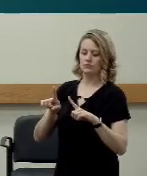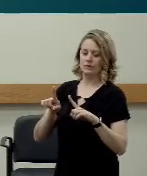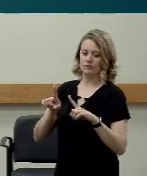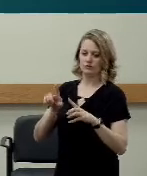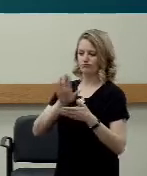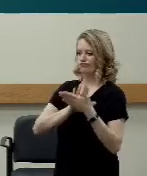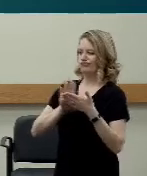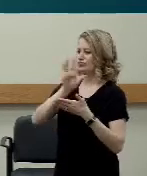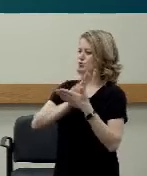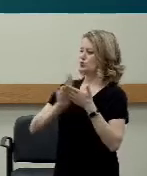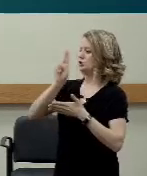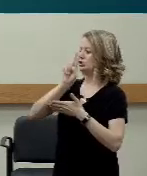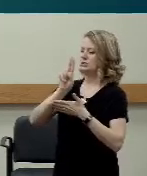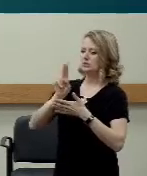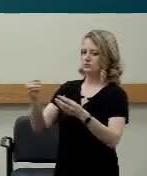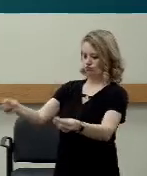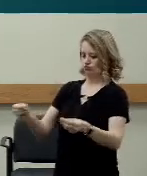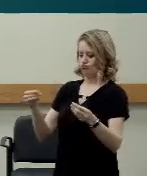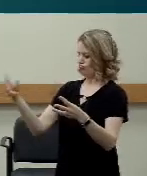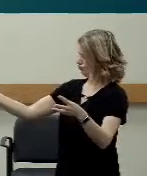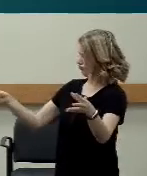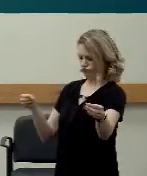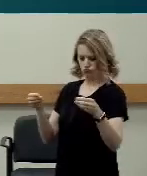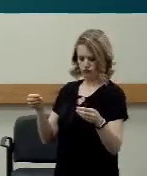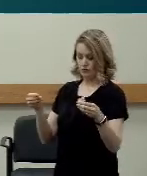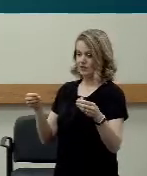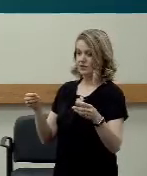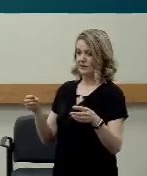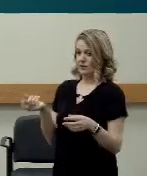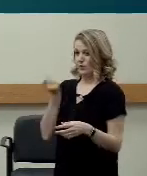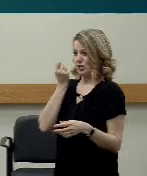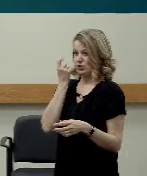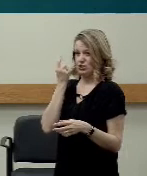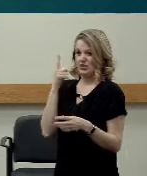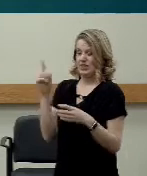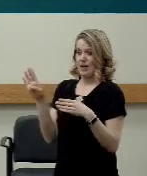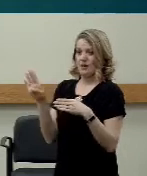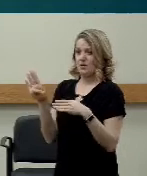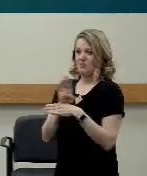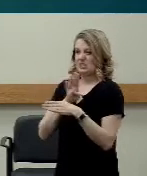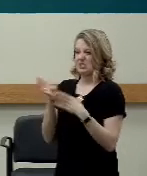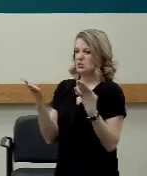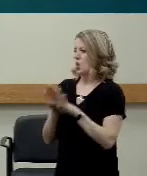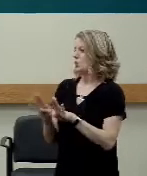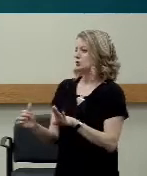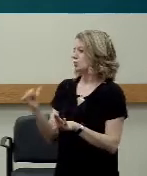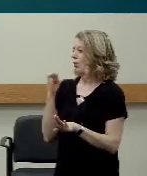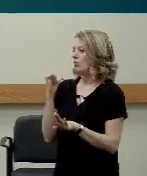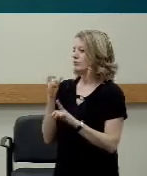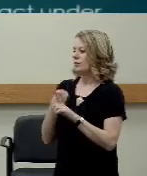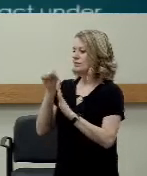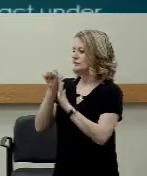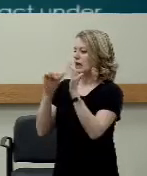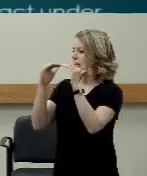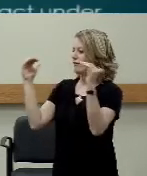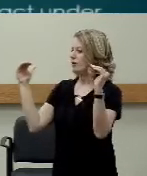institutions. And we heard early on that no closures of businesses would be considered by the state.